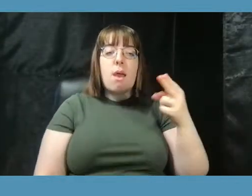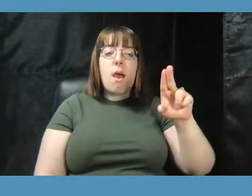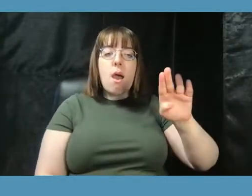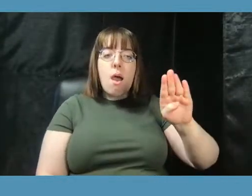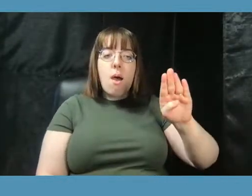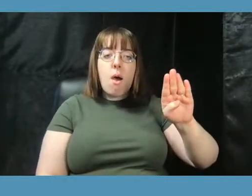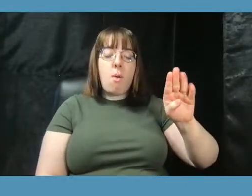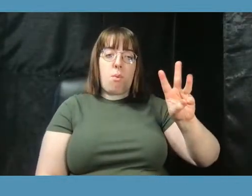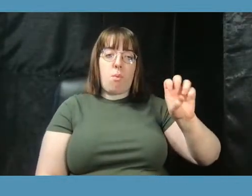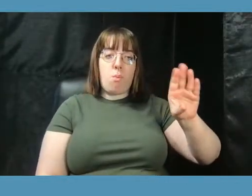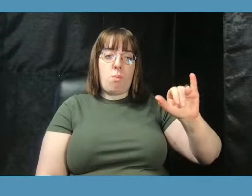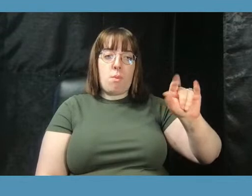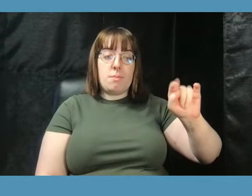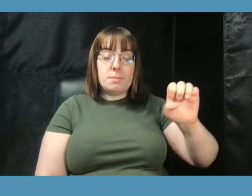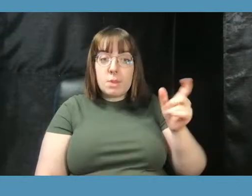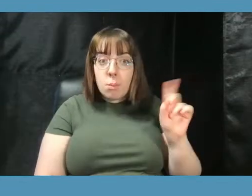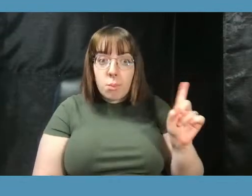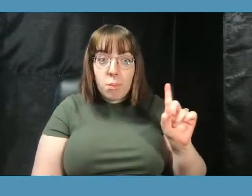find at